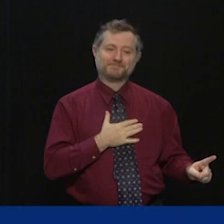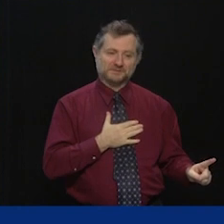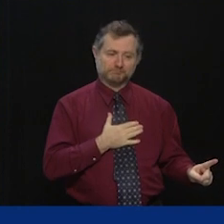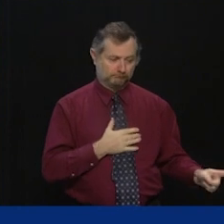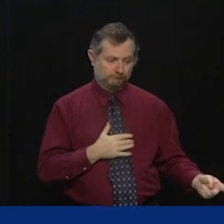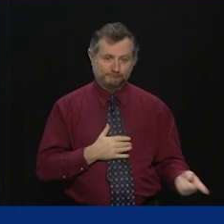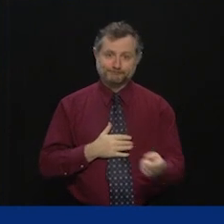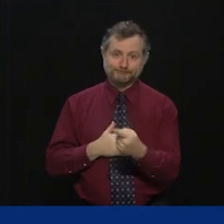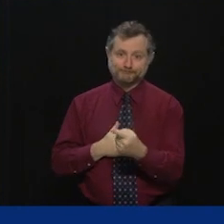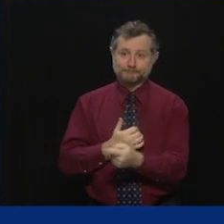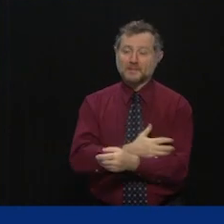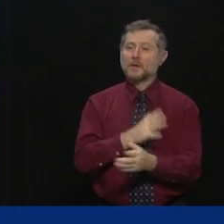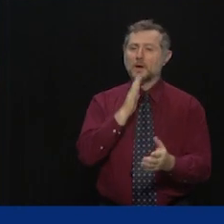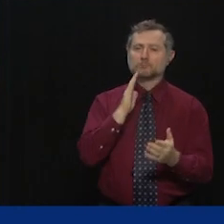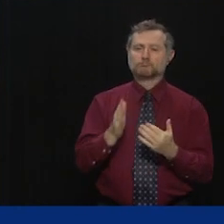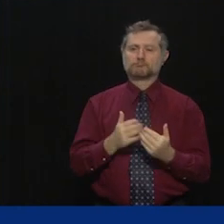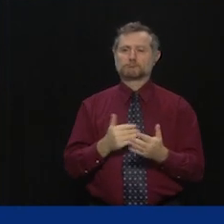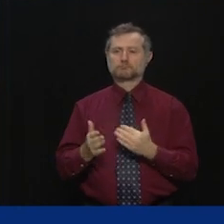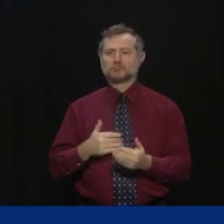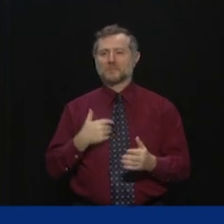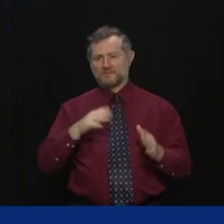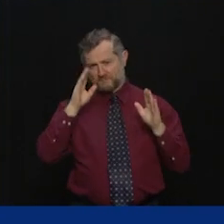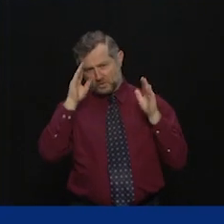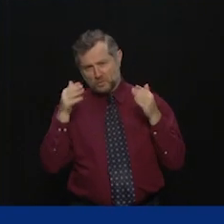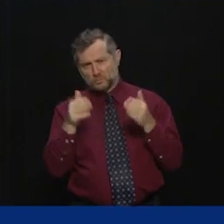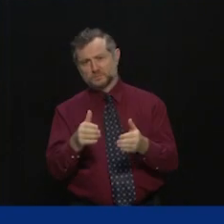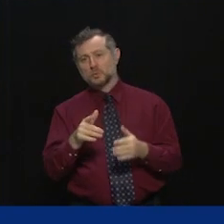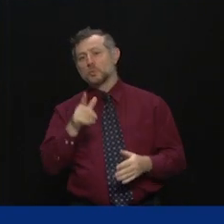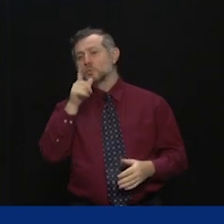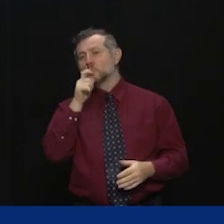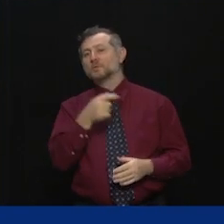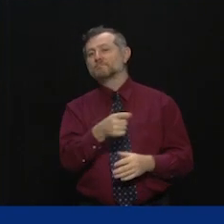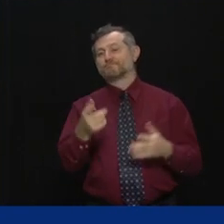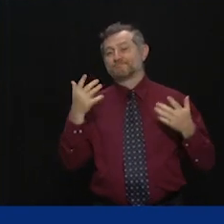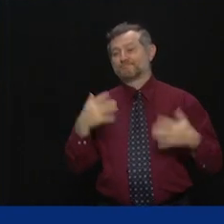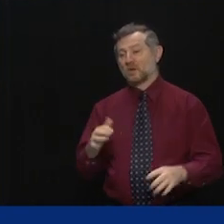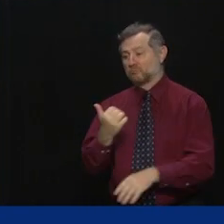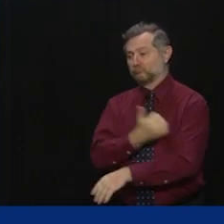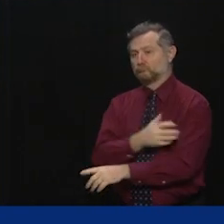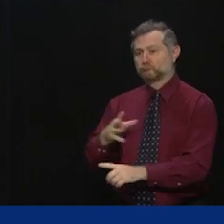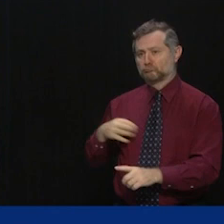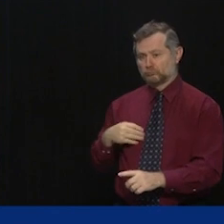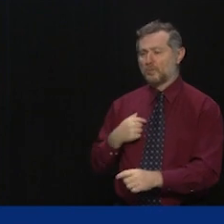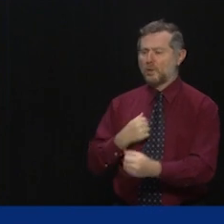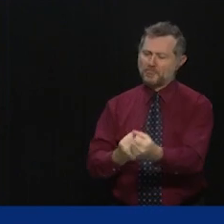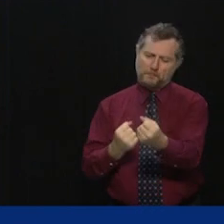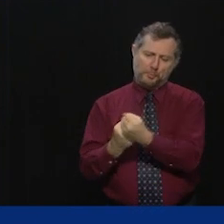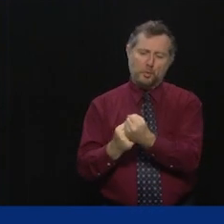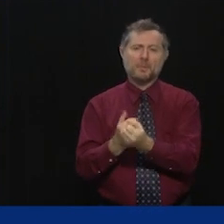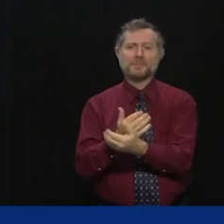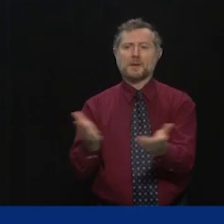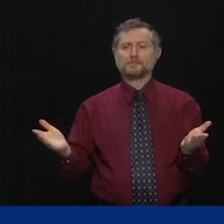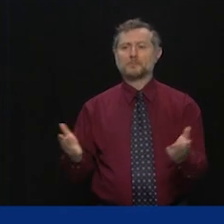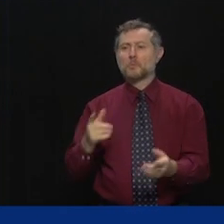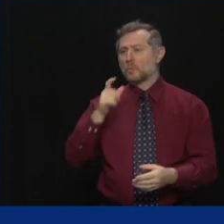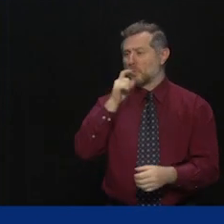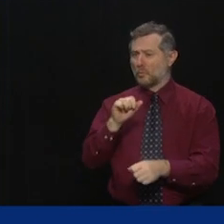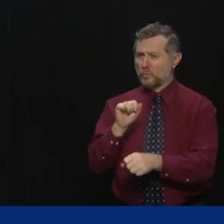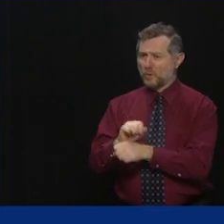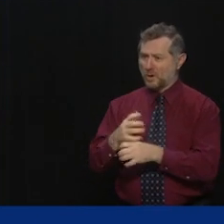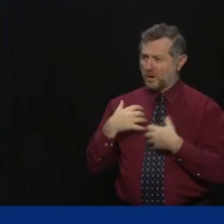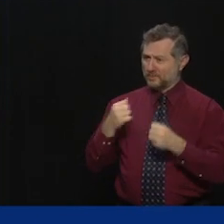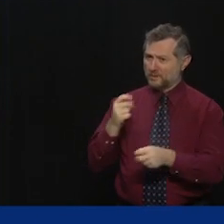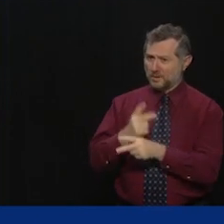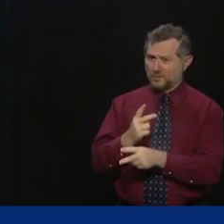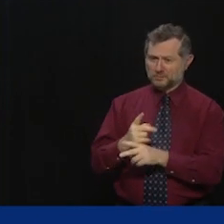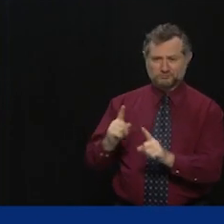going to focus not on the ones who won't, but the ones who will. And again, all of us owe them a debt of gratitude for just doing the right